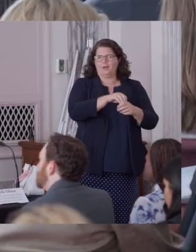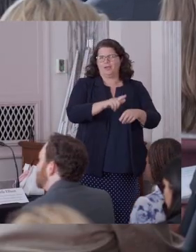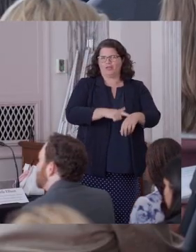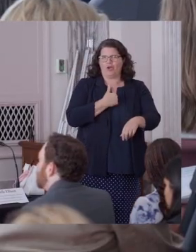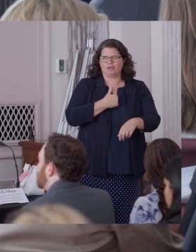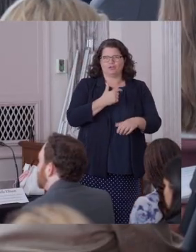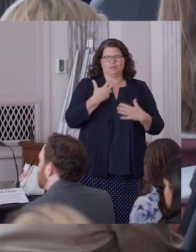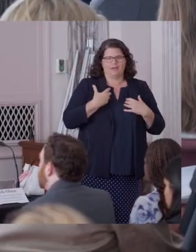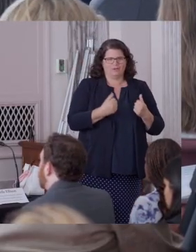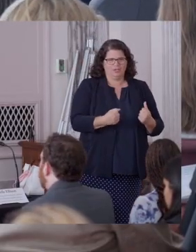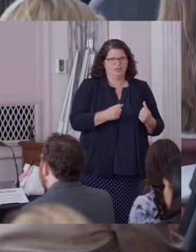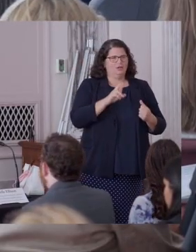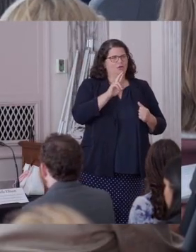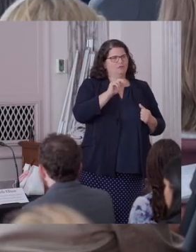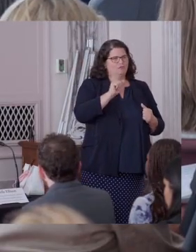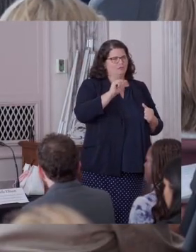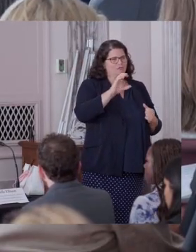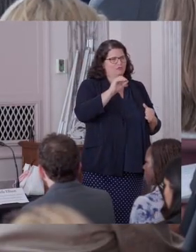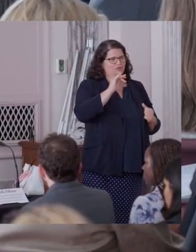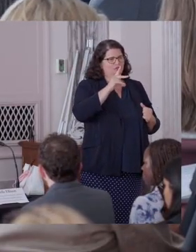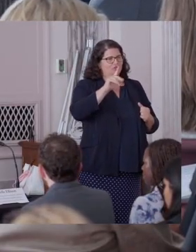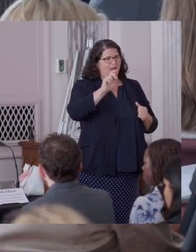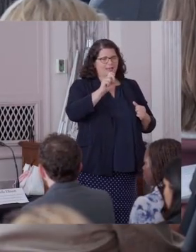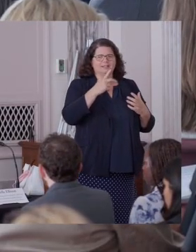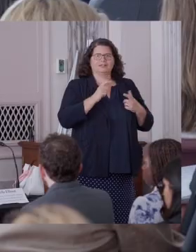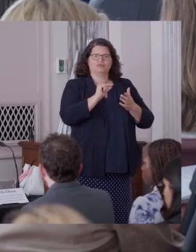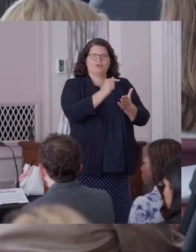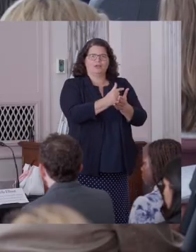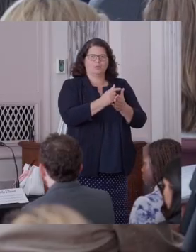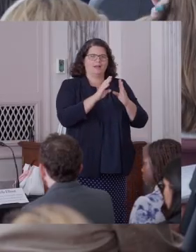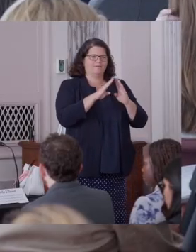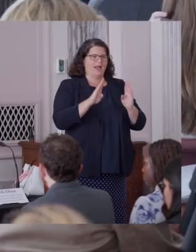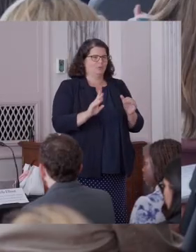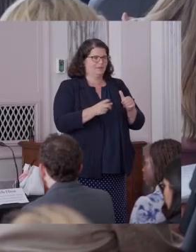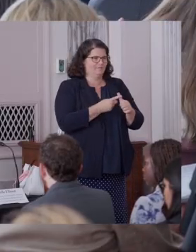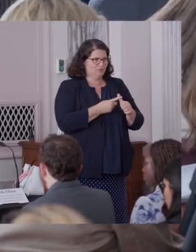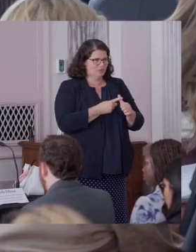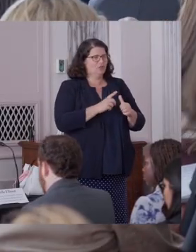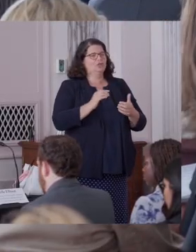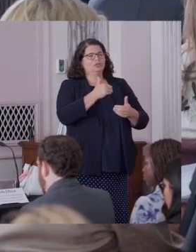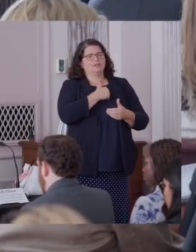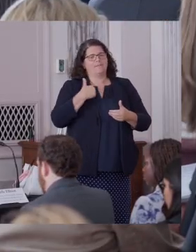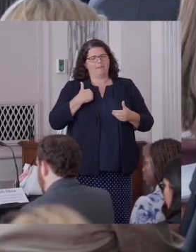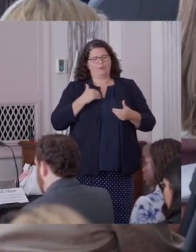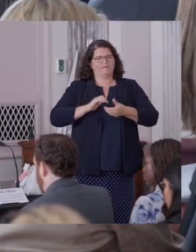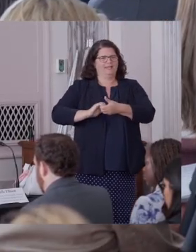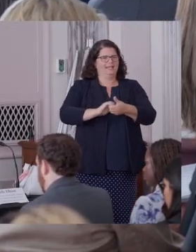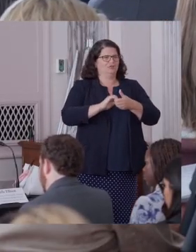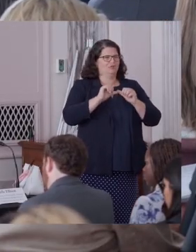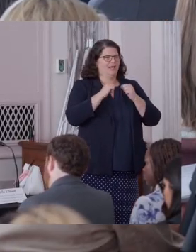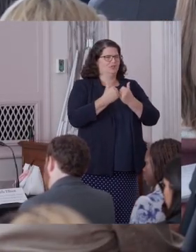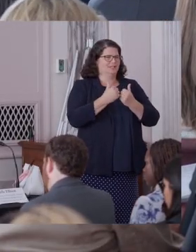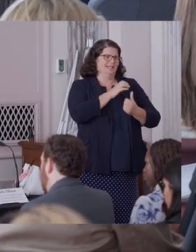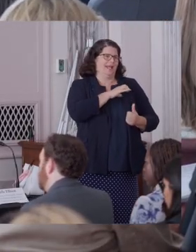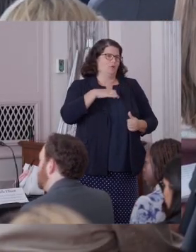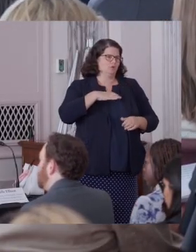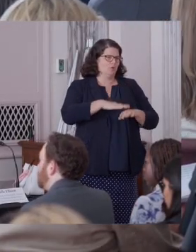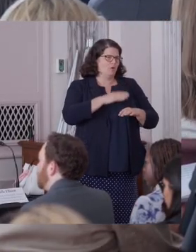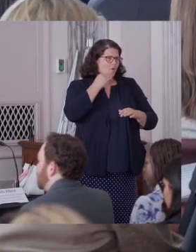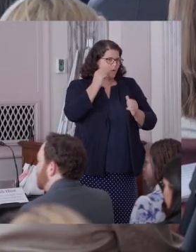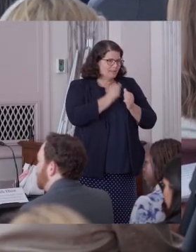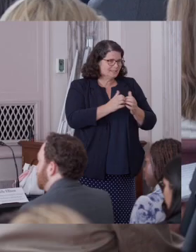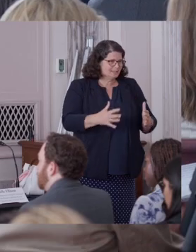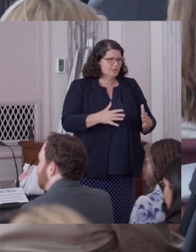Rochelle is also a graduate of Housing First. She is a member of the Interagency Council on Homelessness. She works with the People for